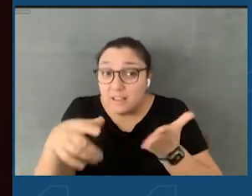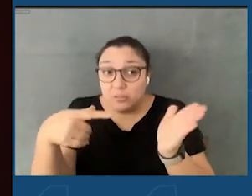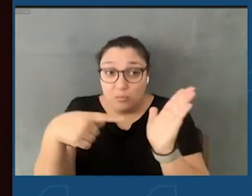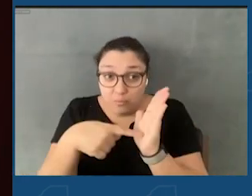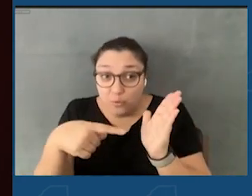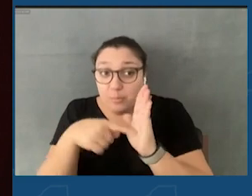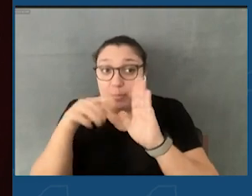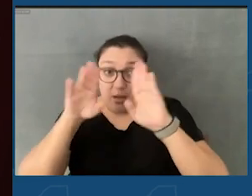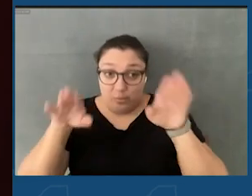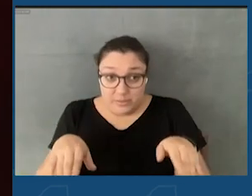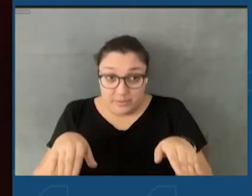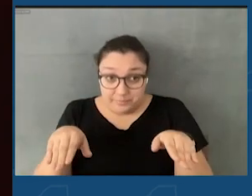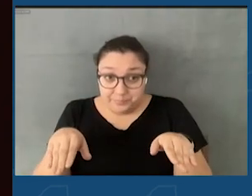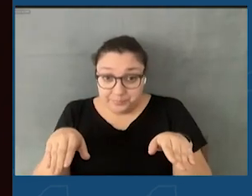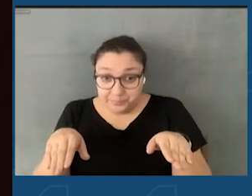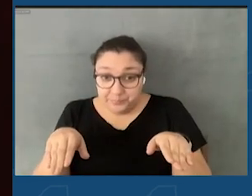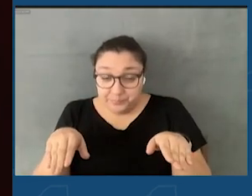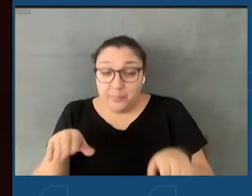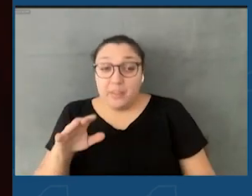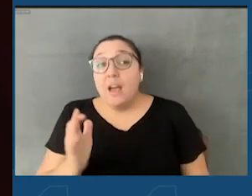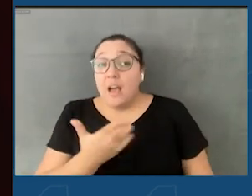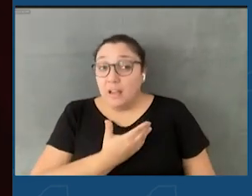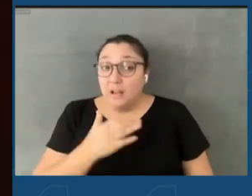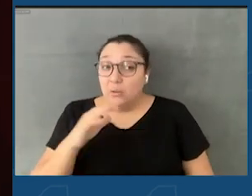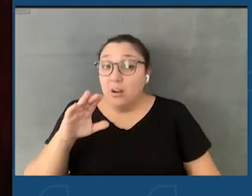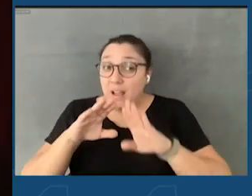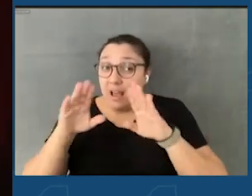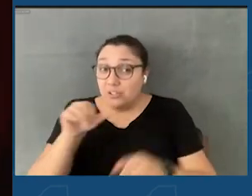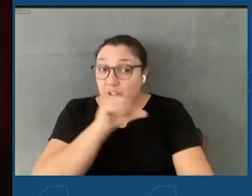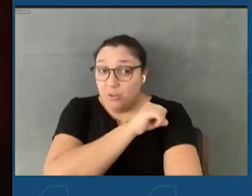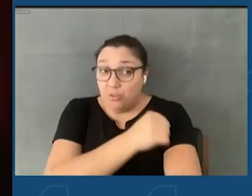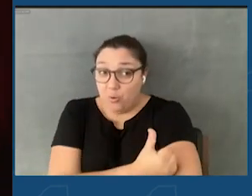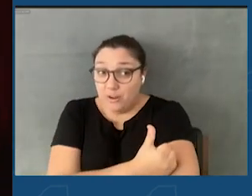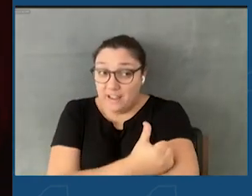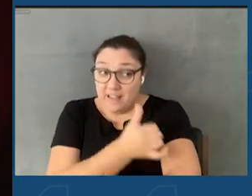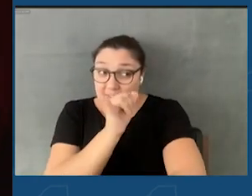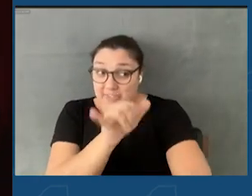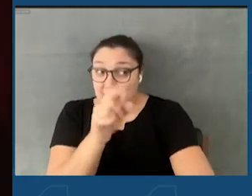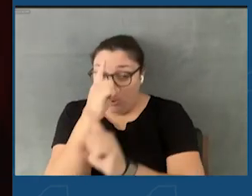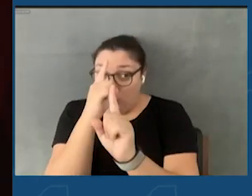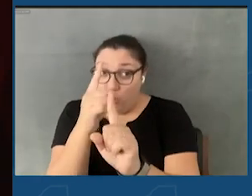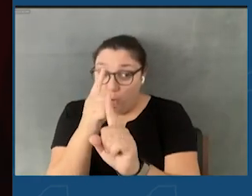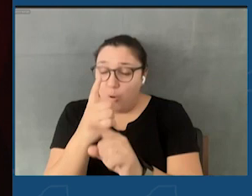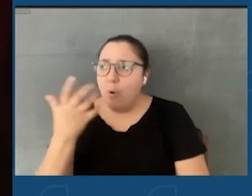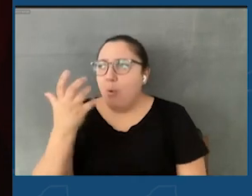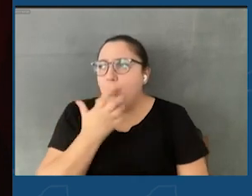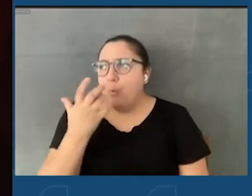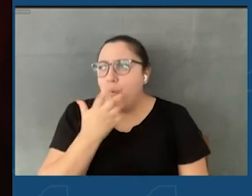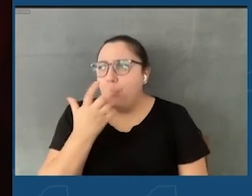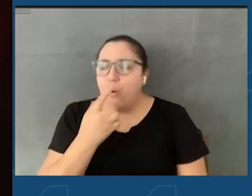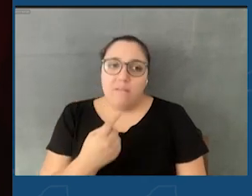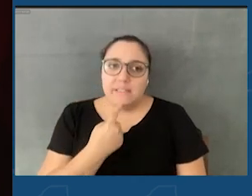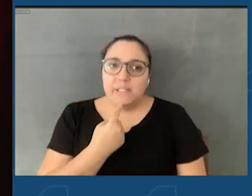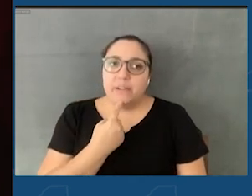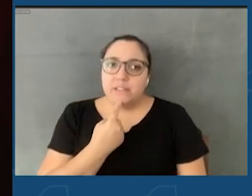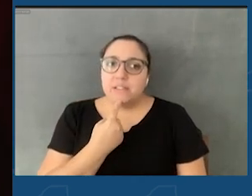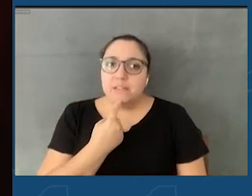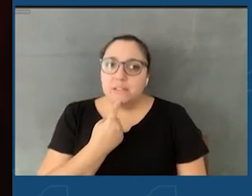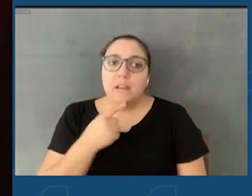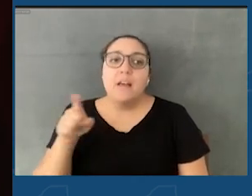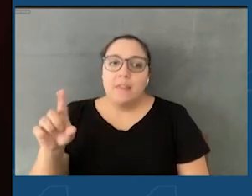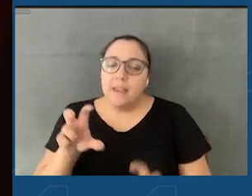governor and the state are looking at putting in place, as well as the requirements, are also a way of, I think, leveling the